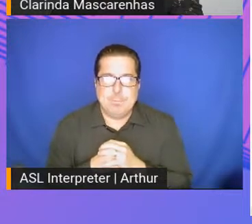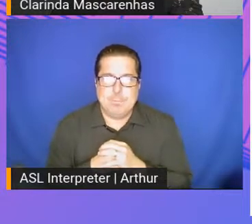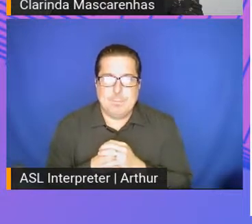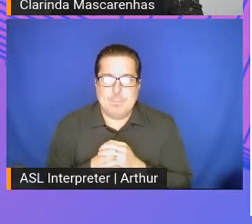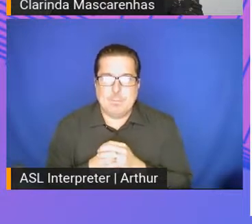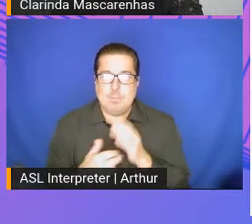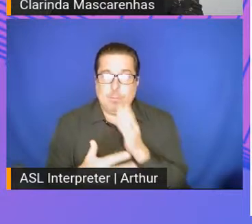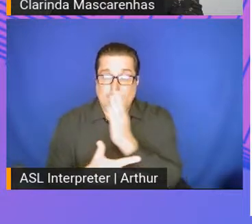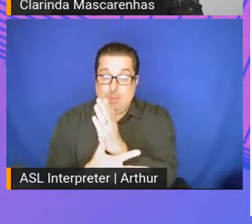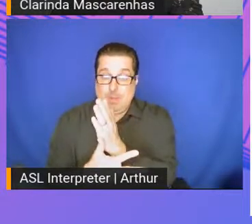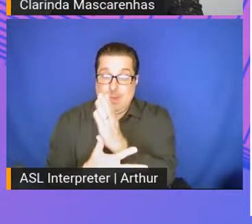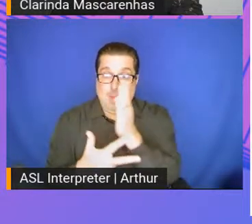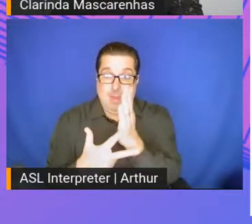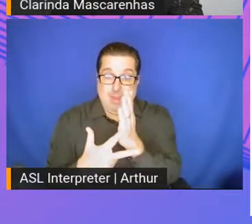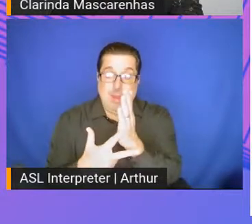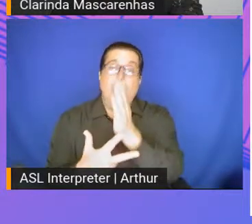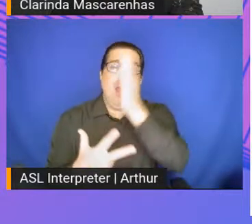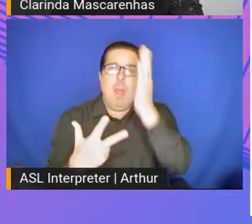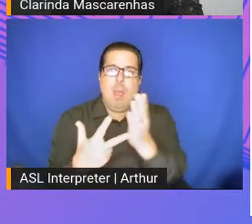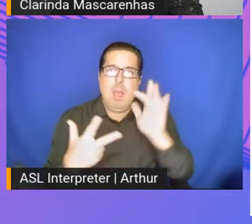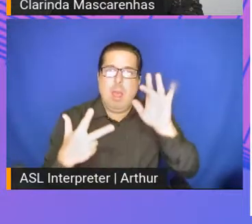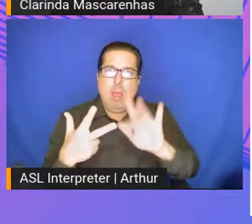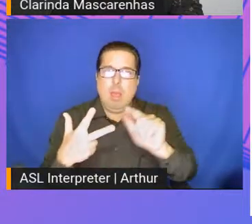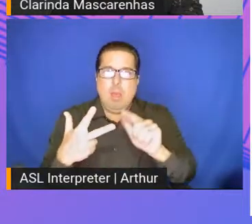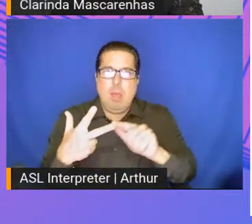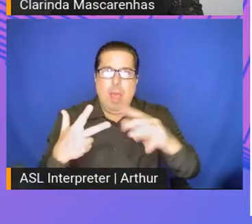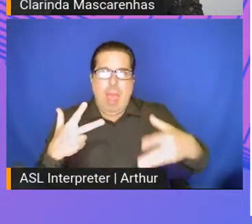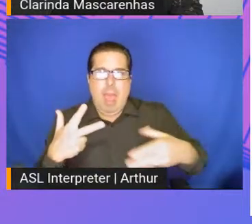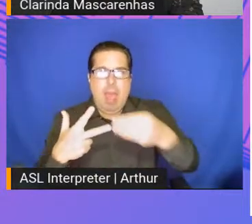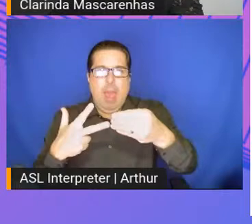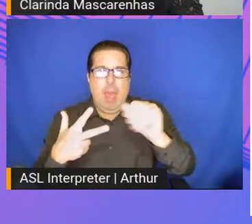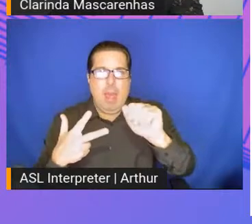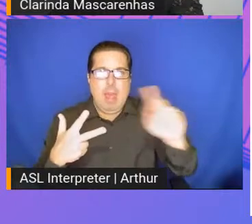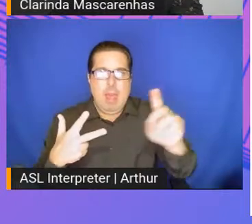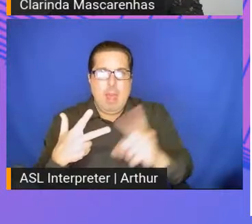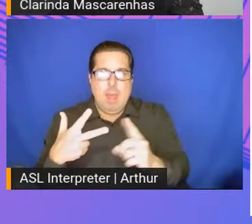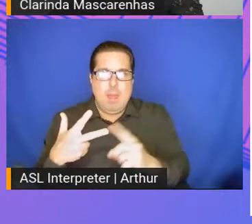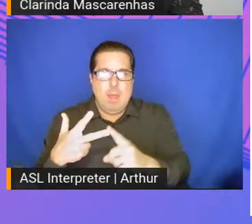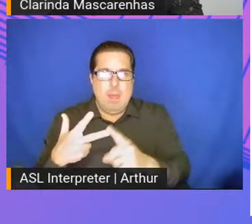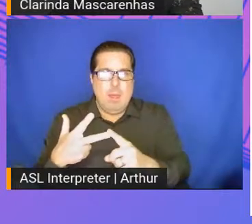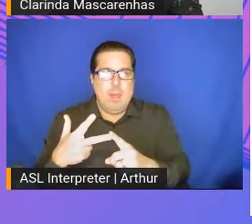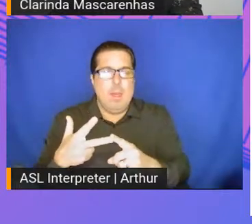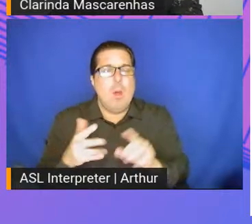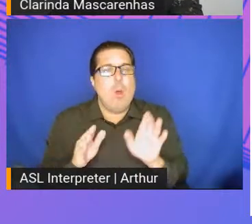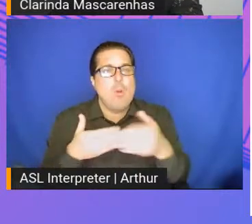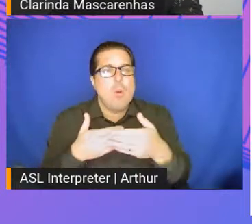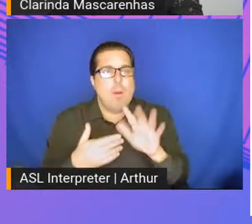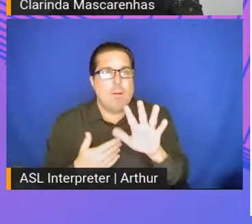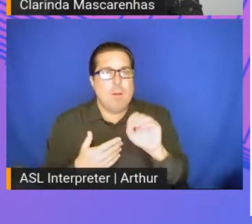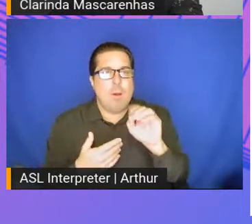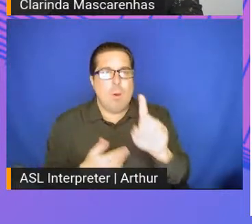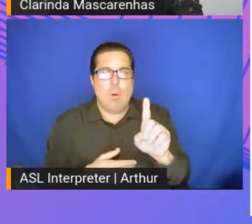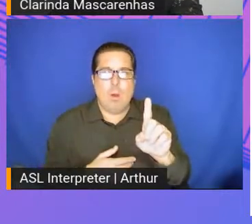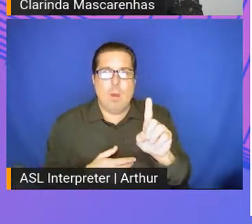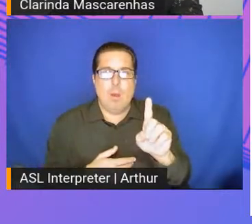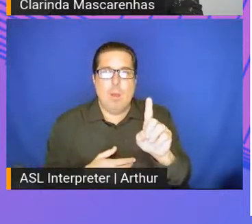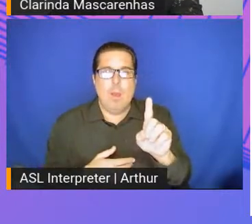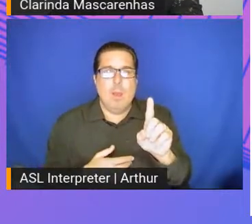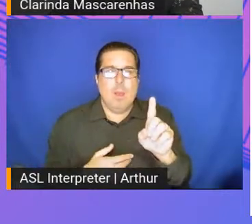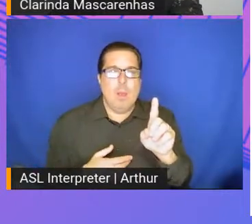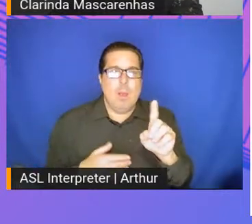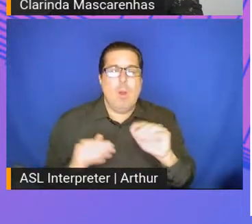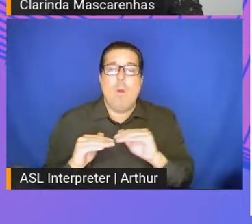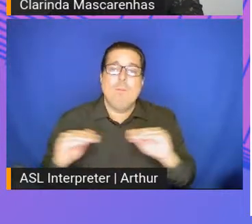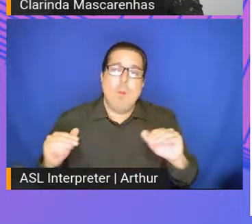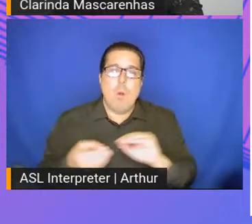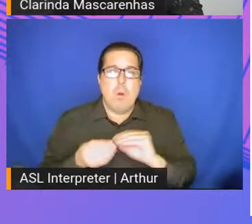I clicked add, and I input 401, I will leave the floor number